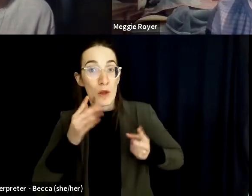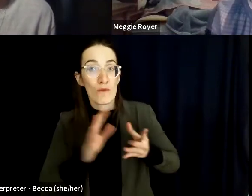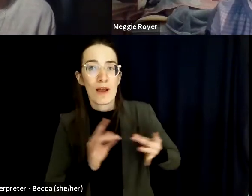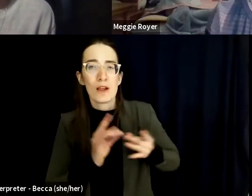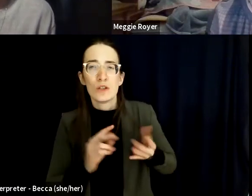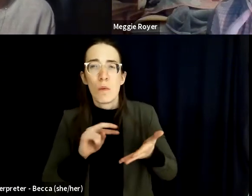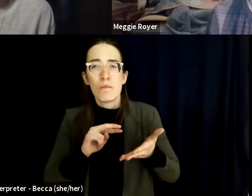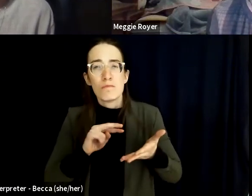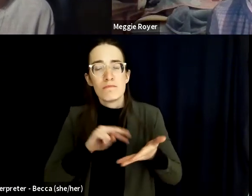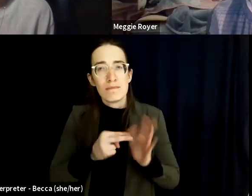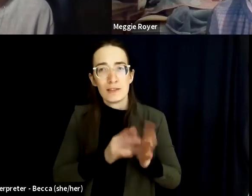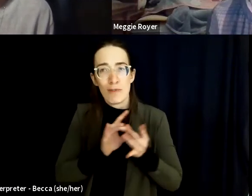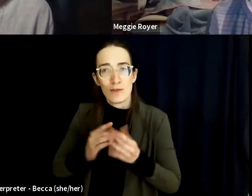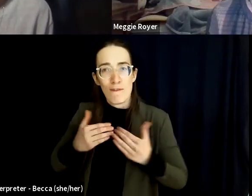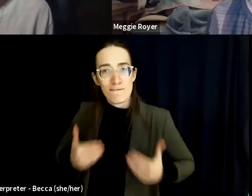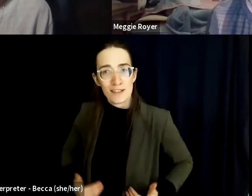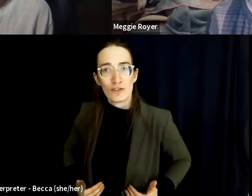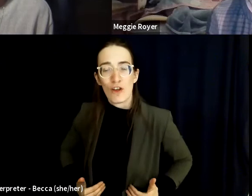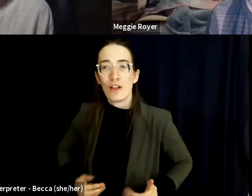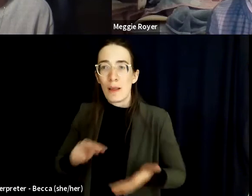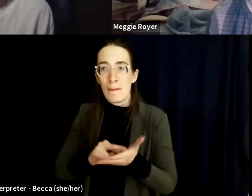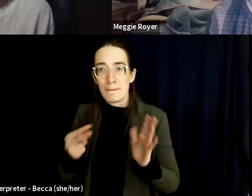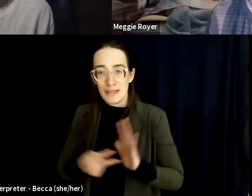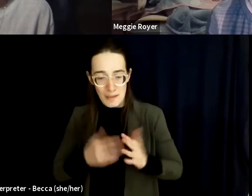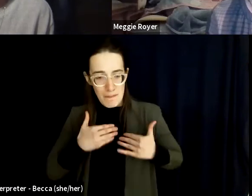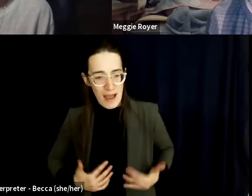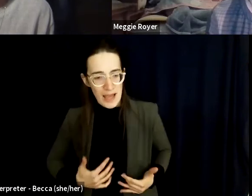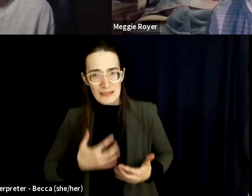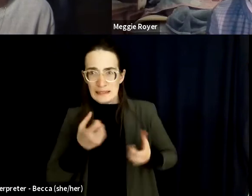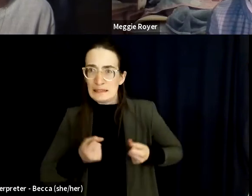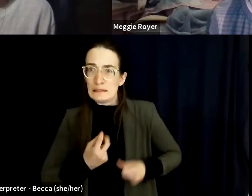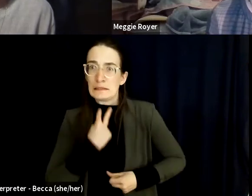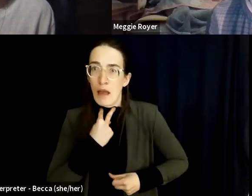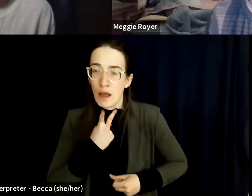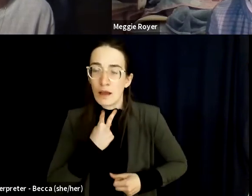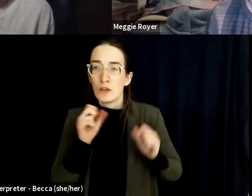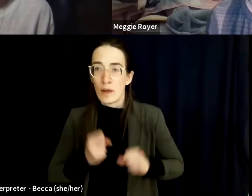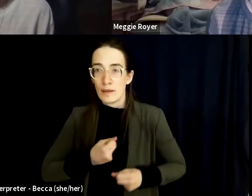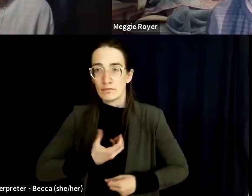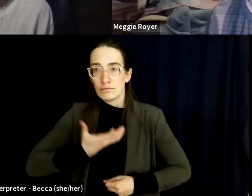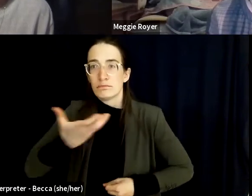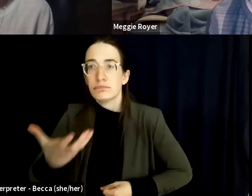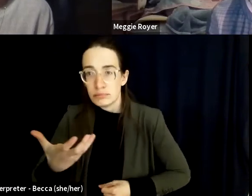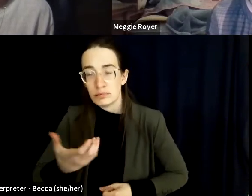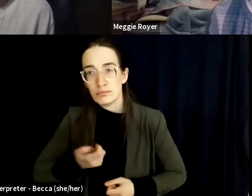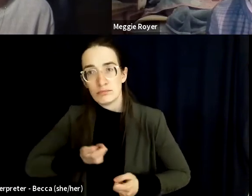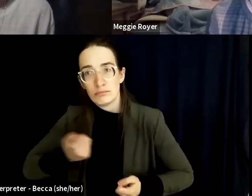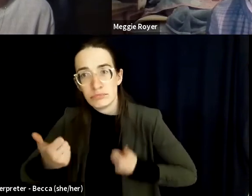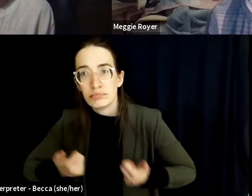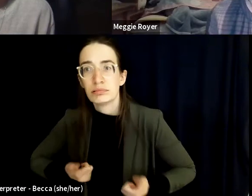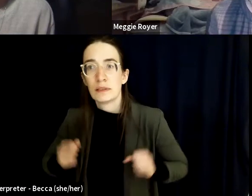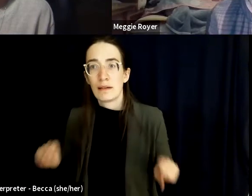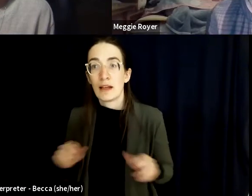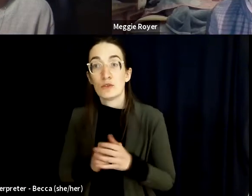physical sense, actually getting that out of your body, and finding that comfort again. And so she was very candid